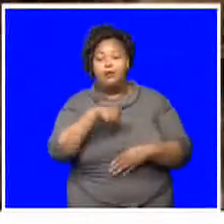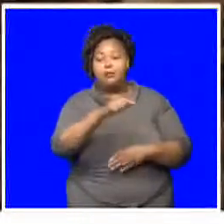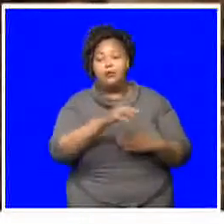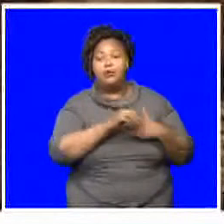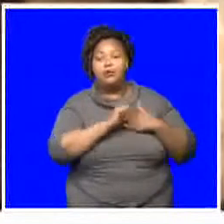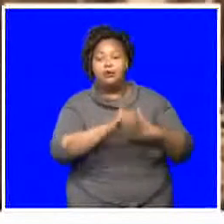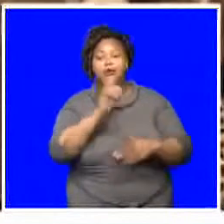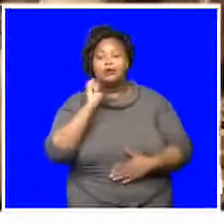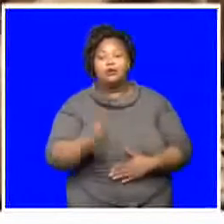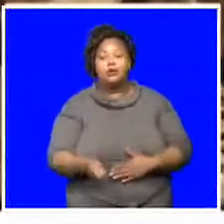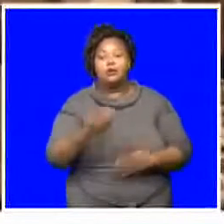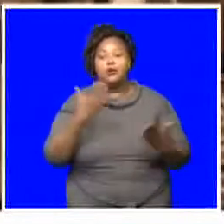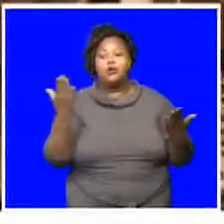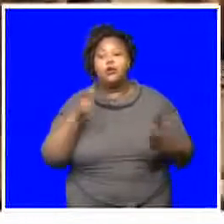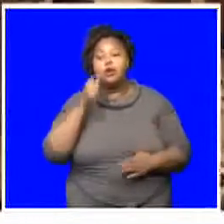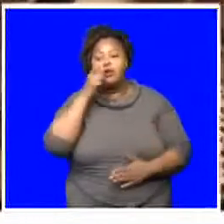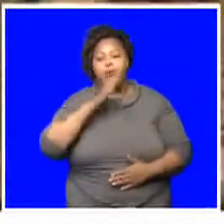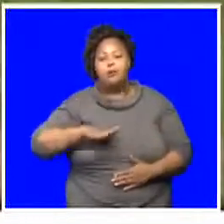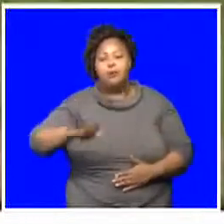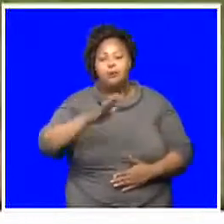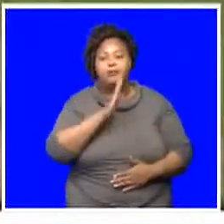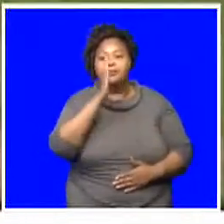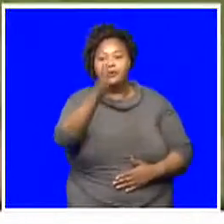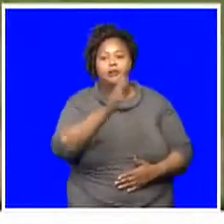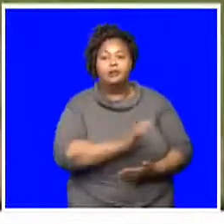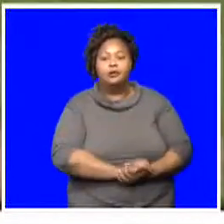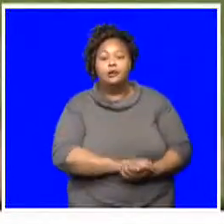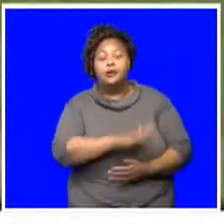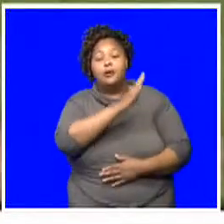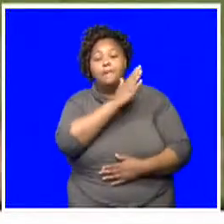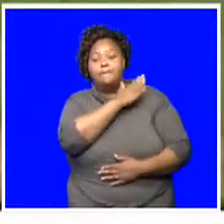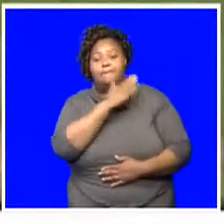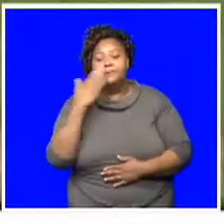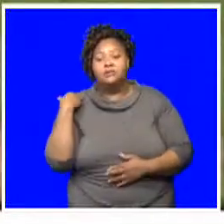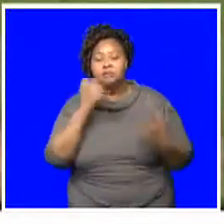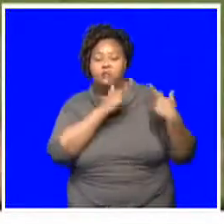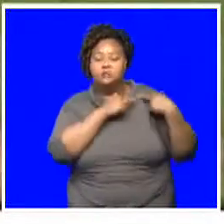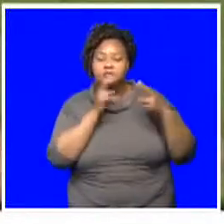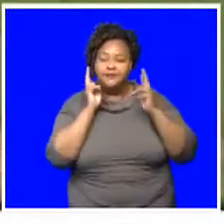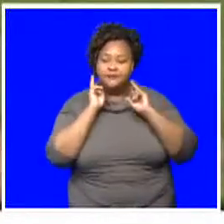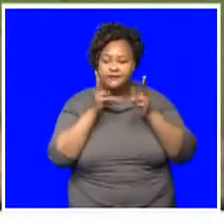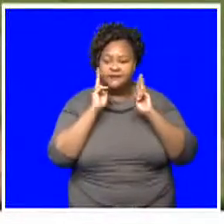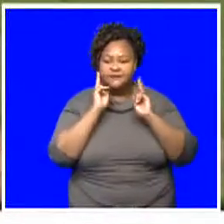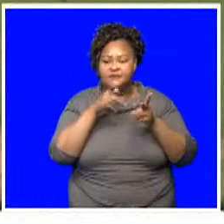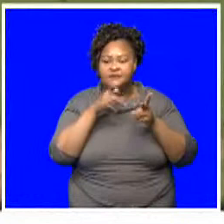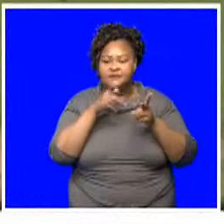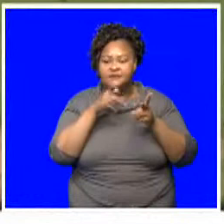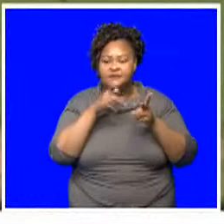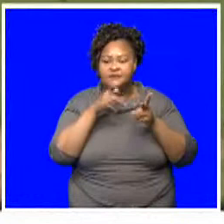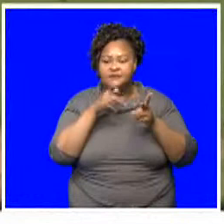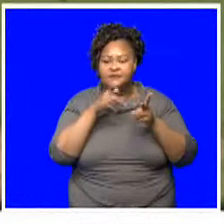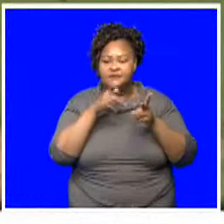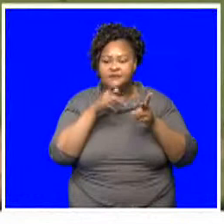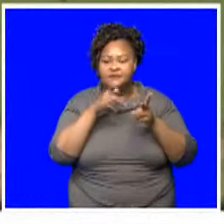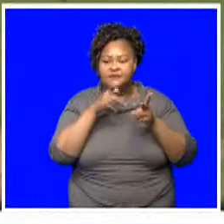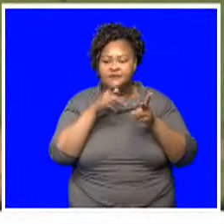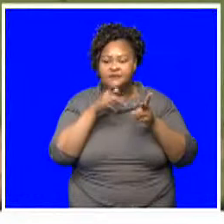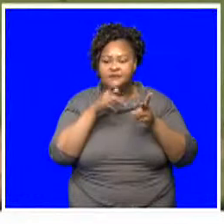Likli Ngwala at Eswatini royal residence. The Minister of Tourism and Environmental Affairs, Moses Vilagati,